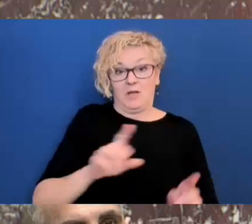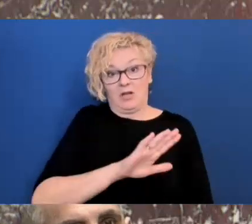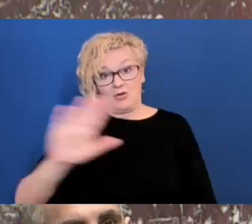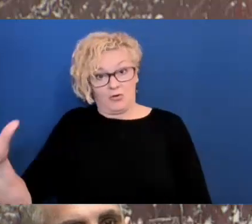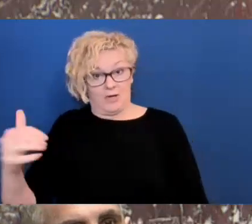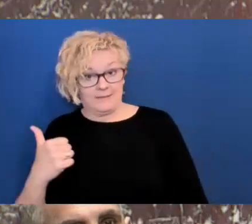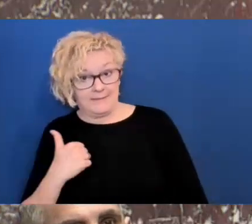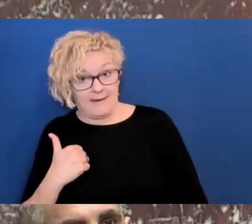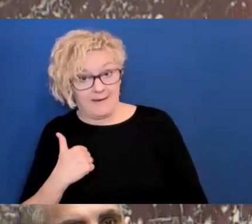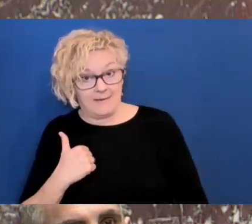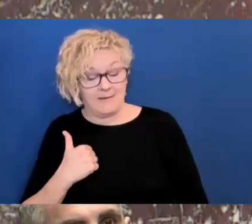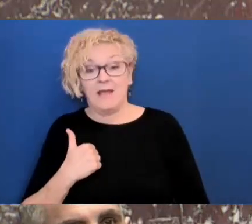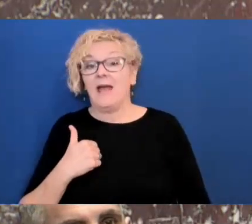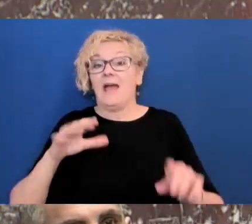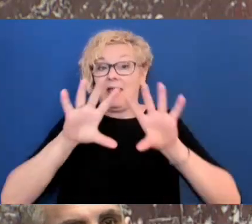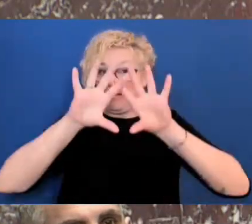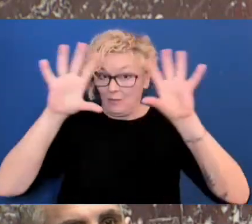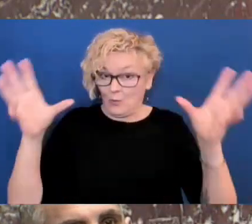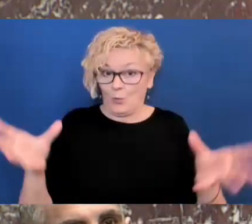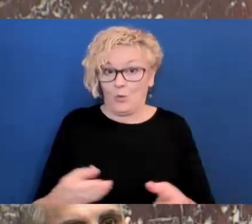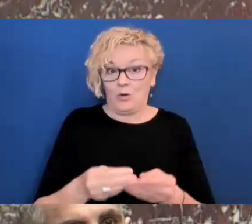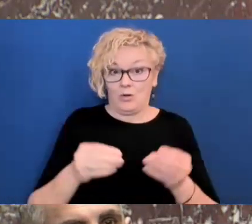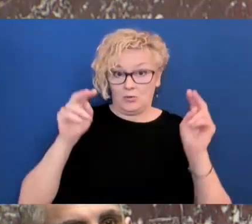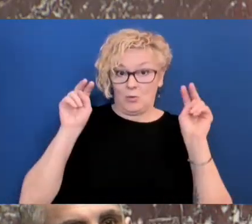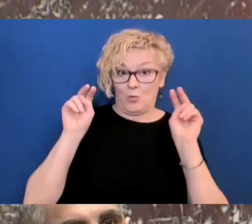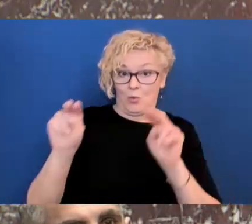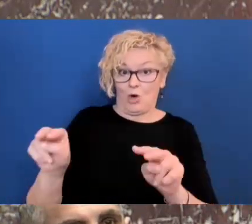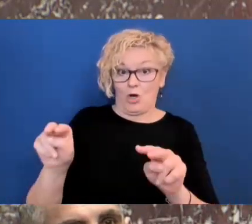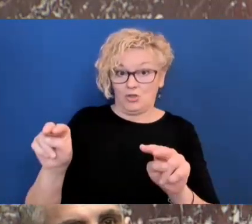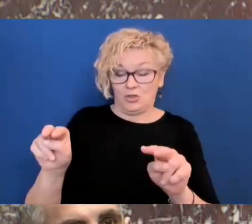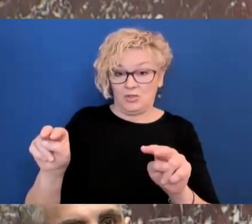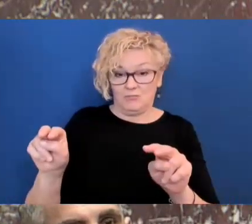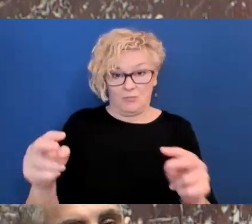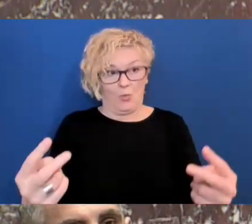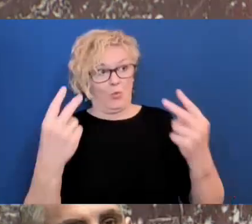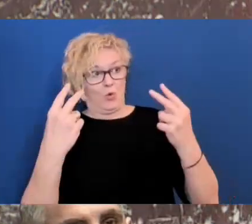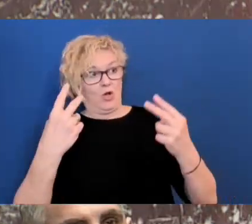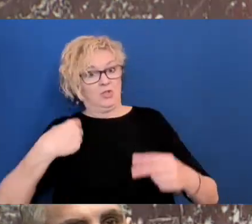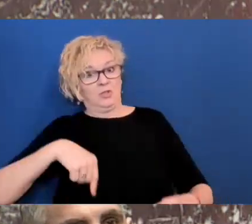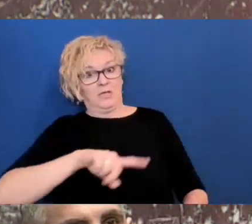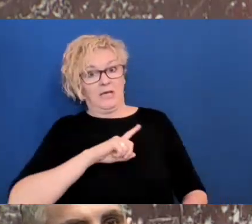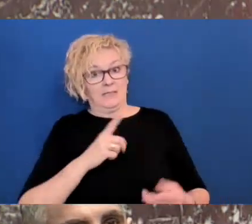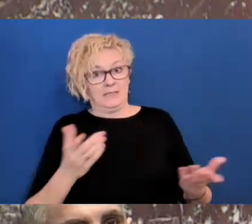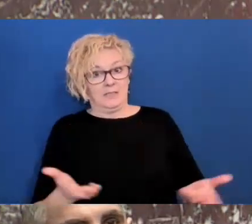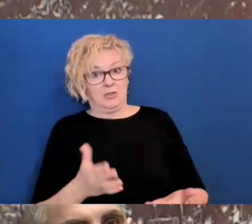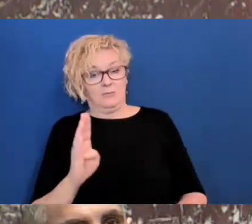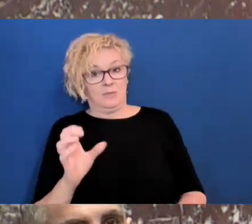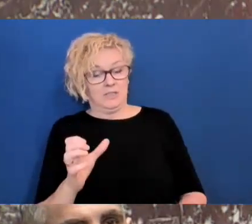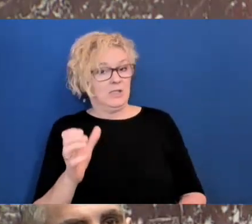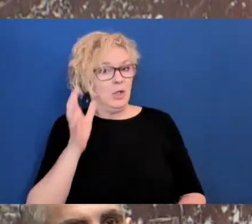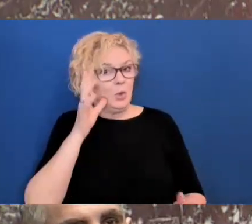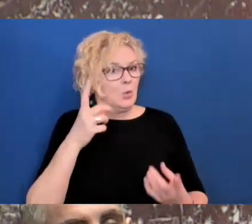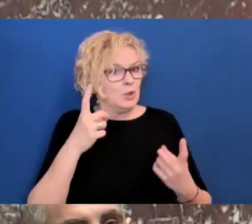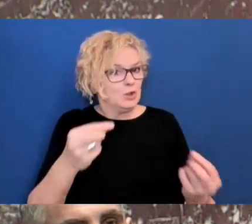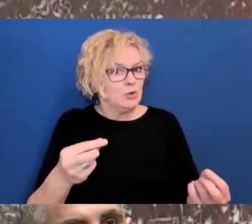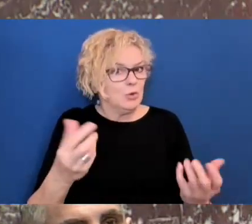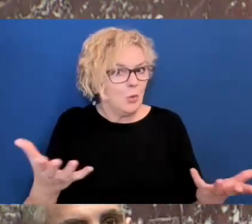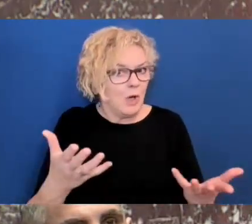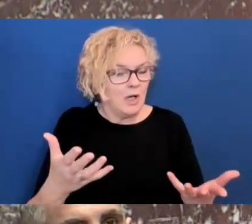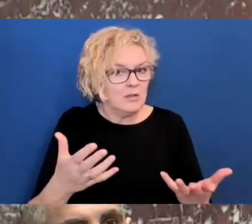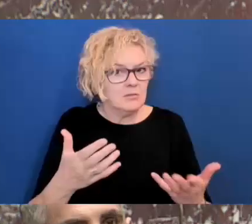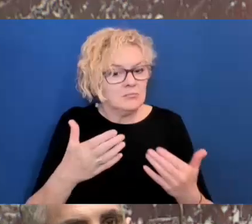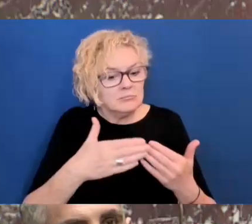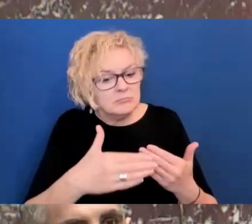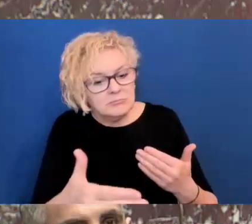is now watching what we do next. And I can tell you this, in every